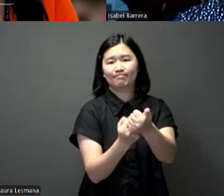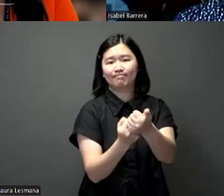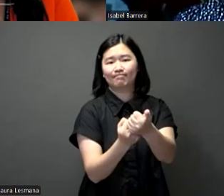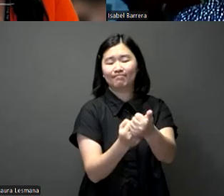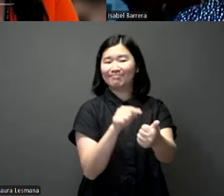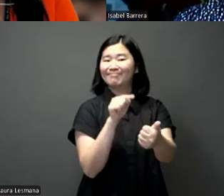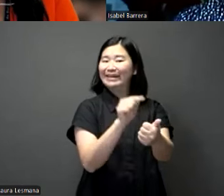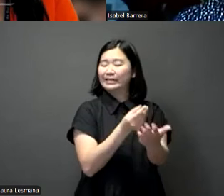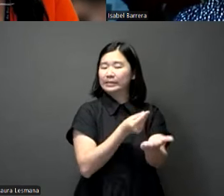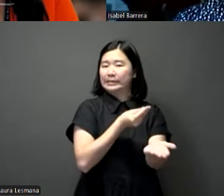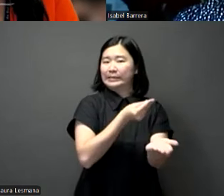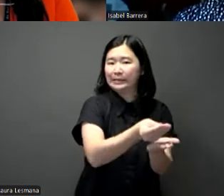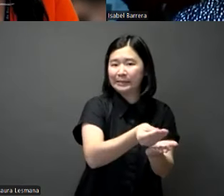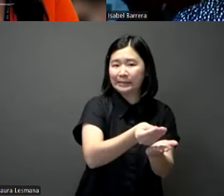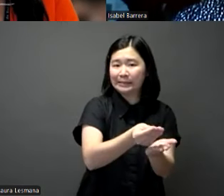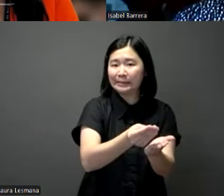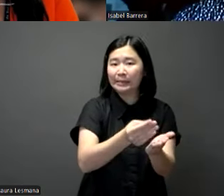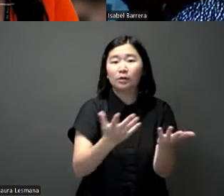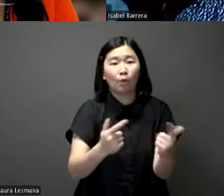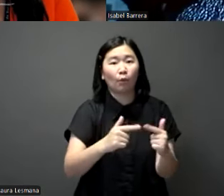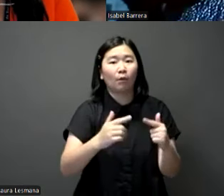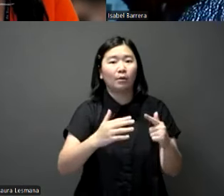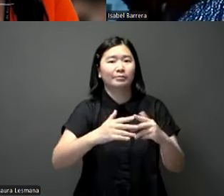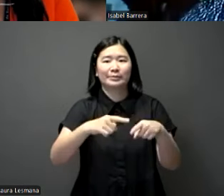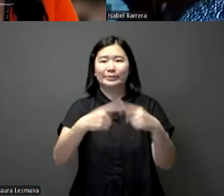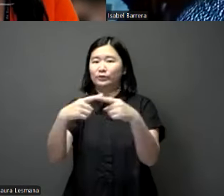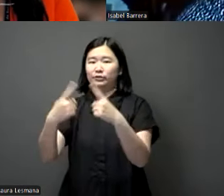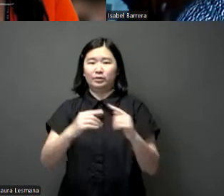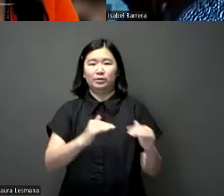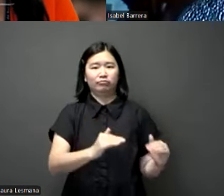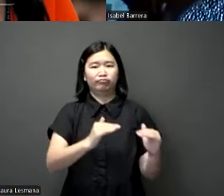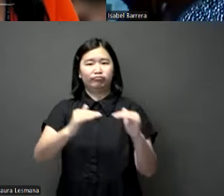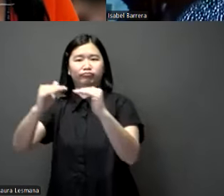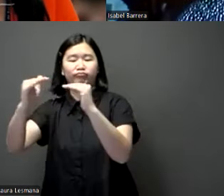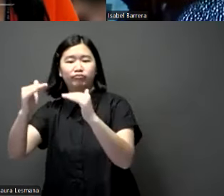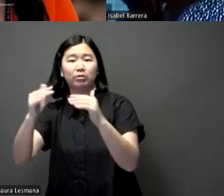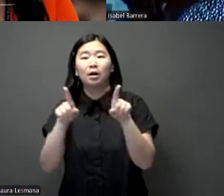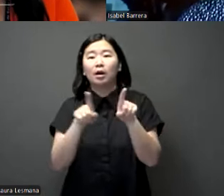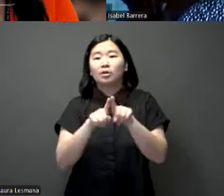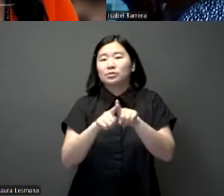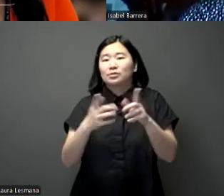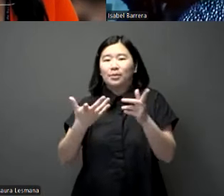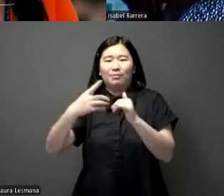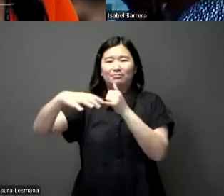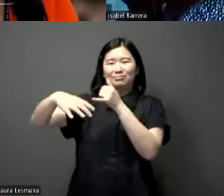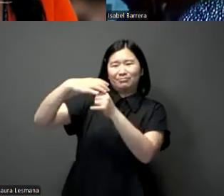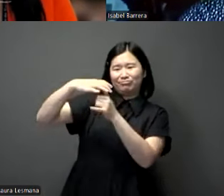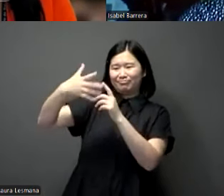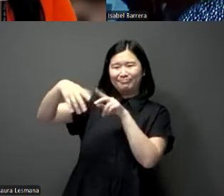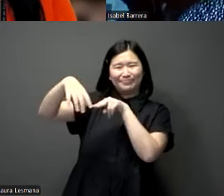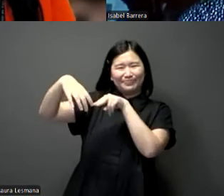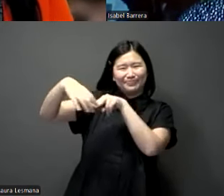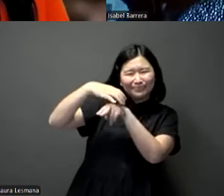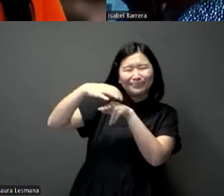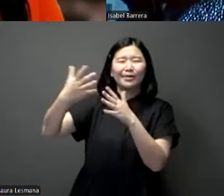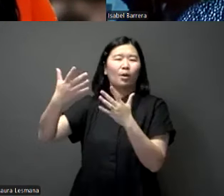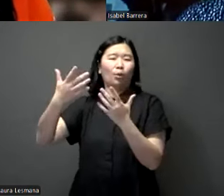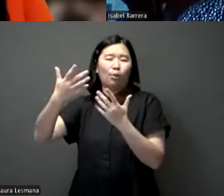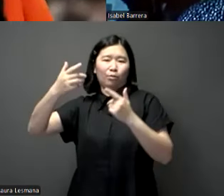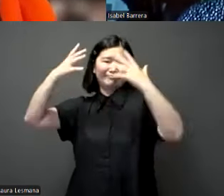lines. And this law is updated every 3 years. The